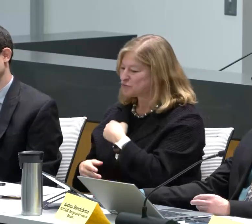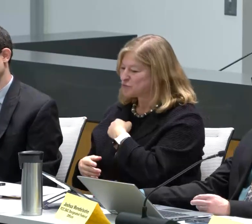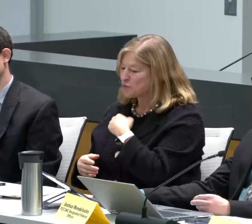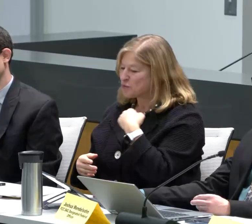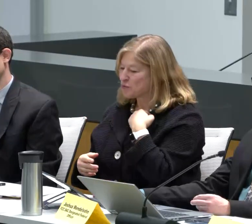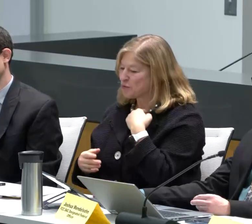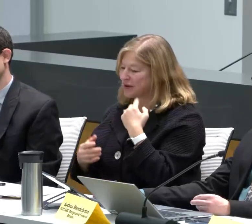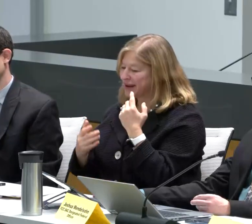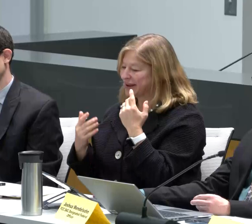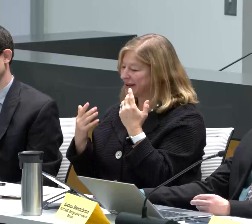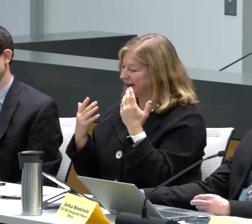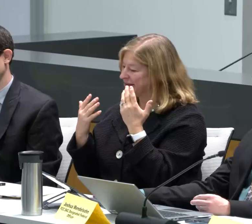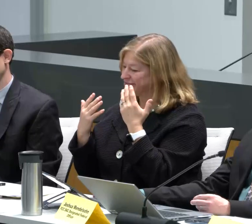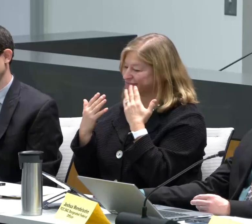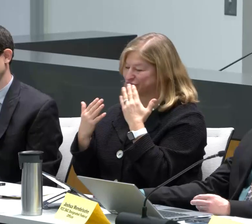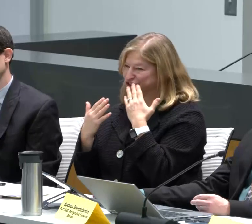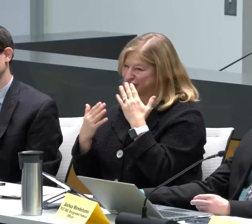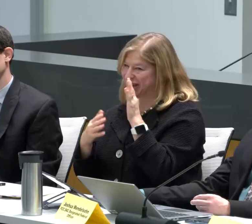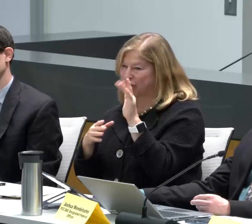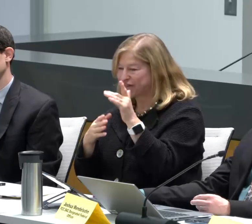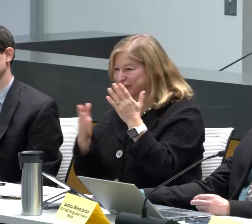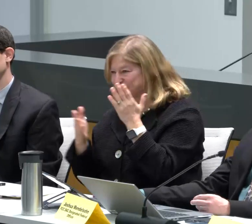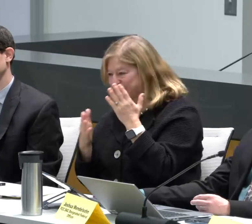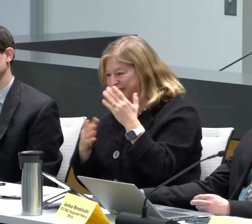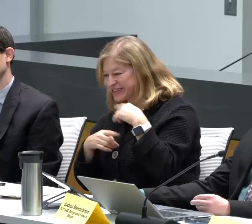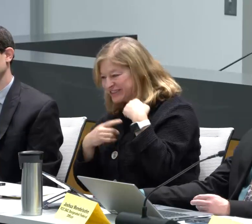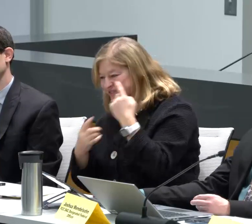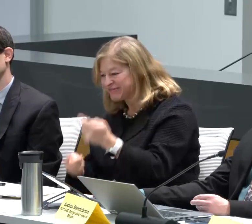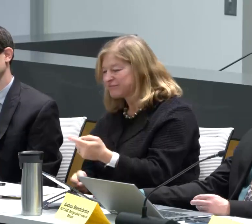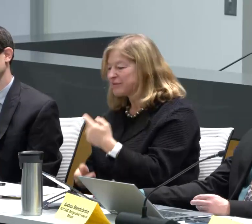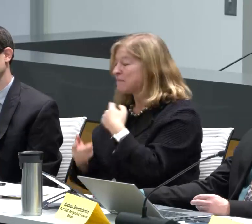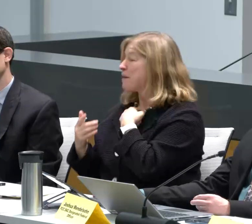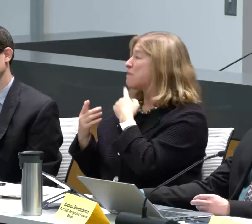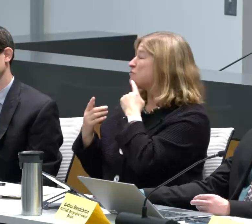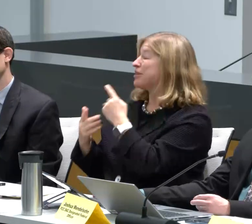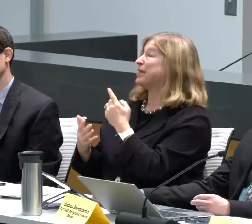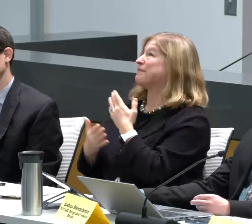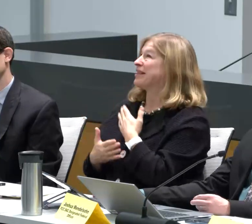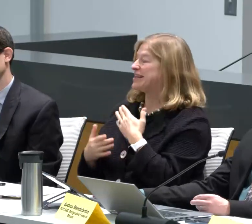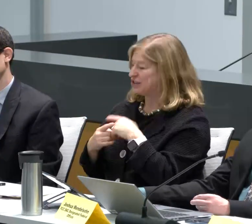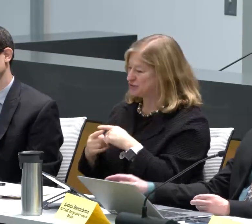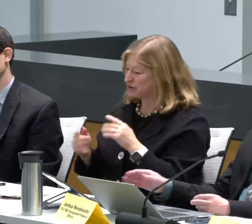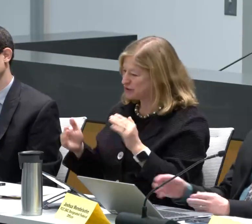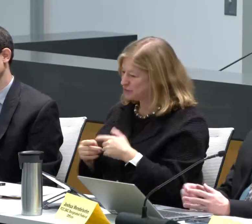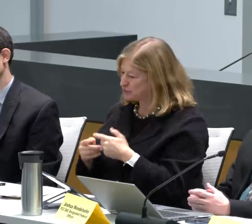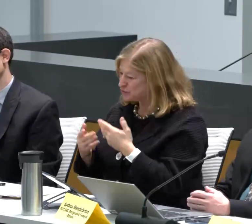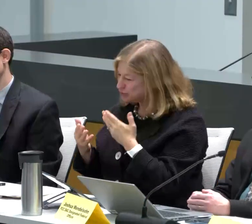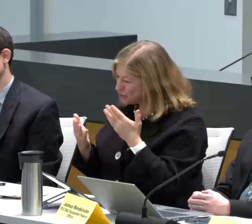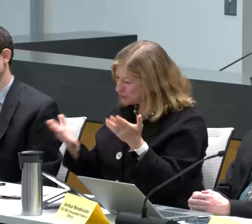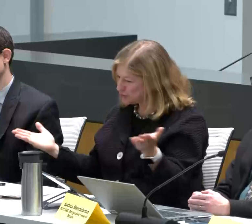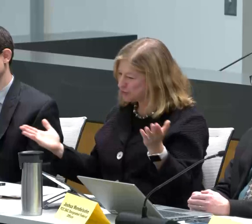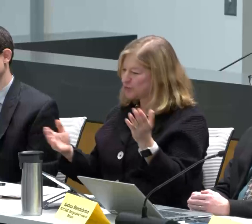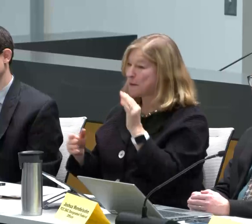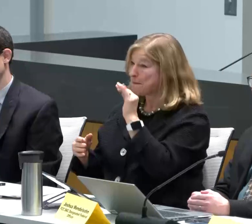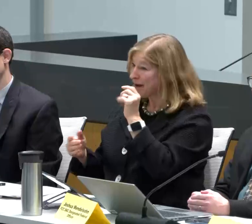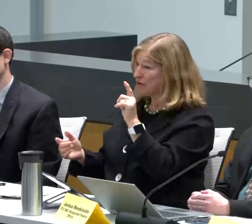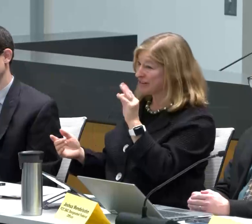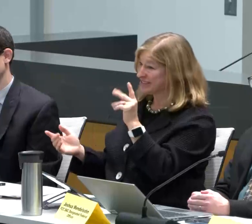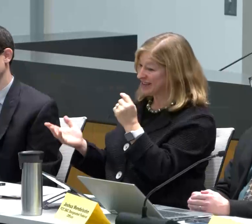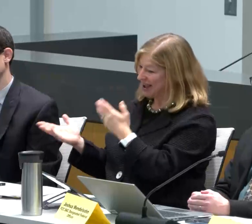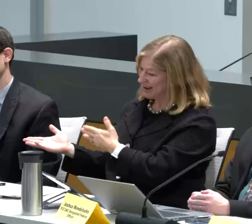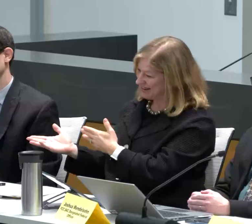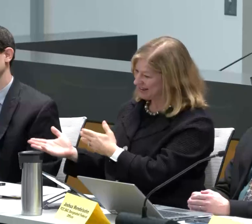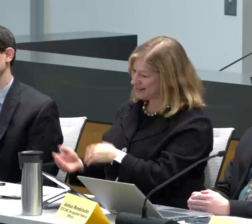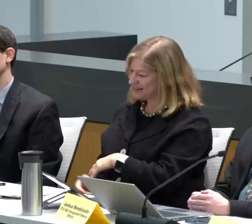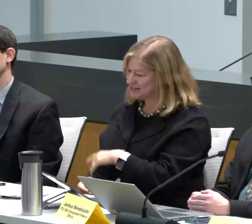years of service, he has retired. We appreciate all his years of service, and I am very much